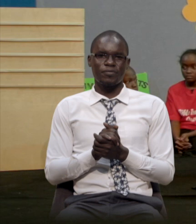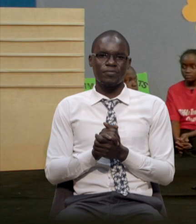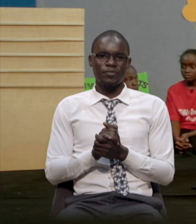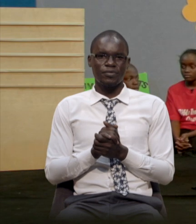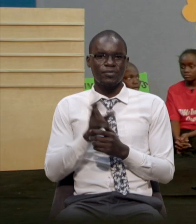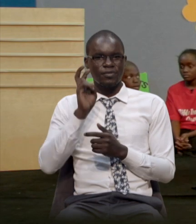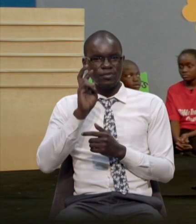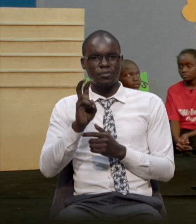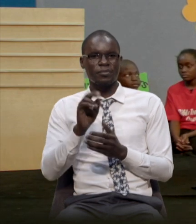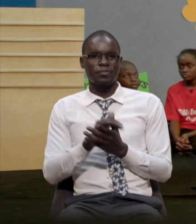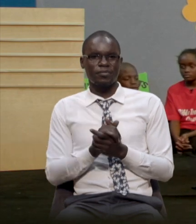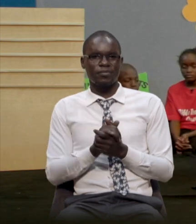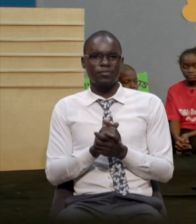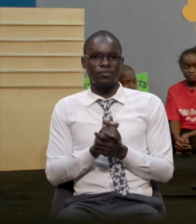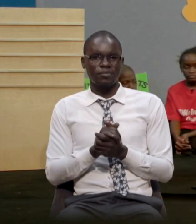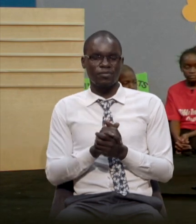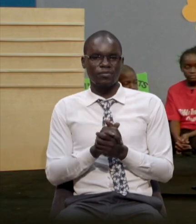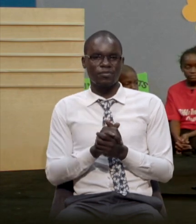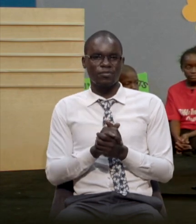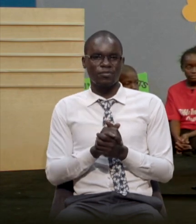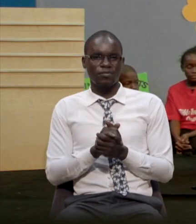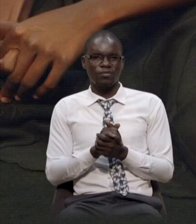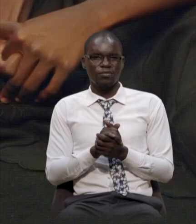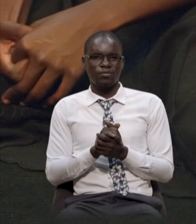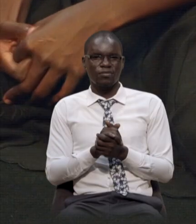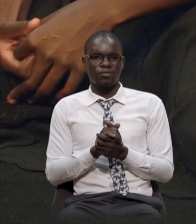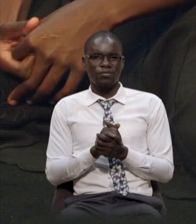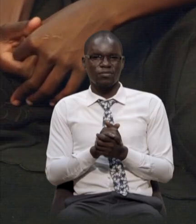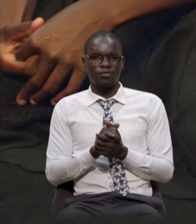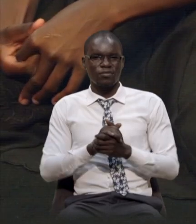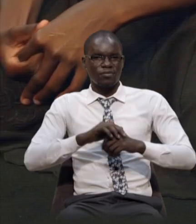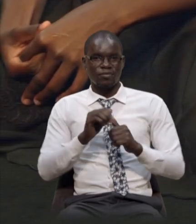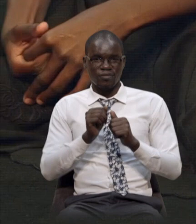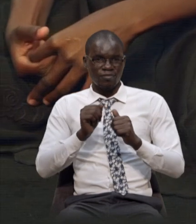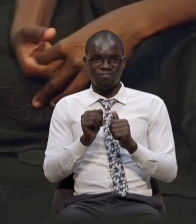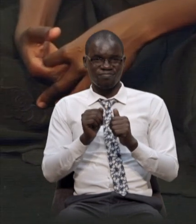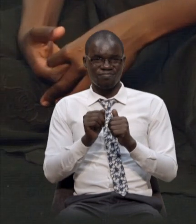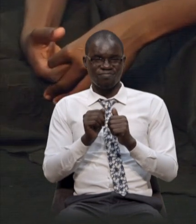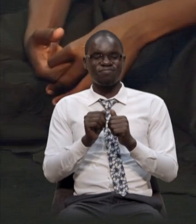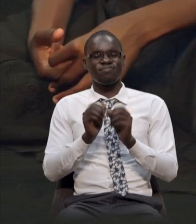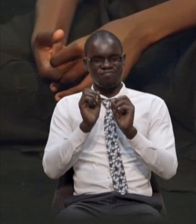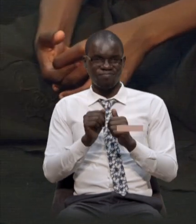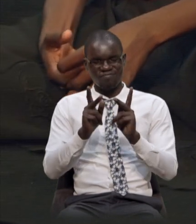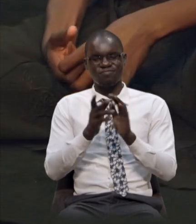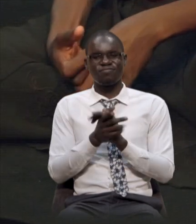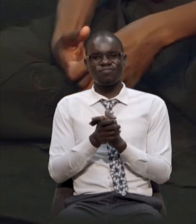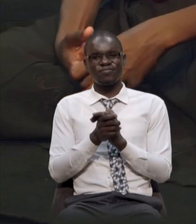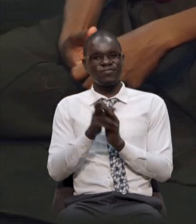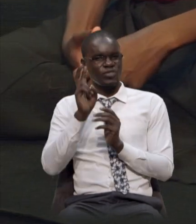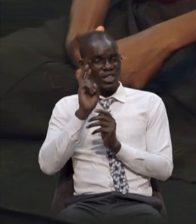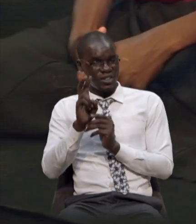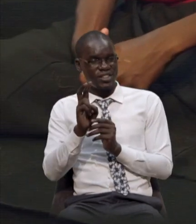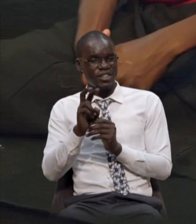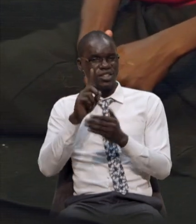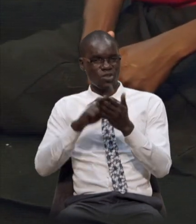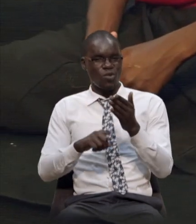we see what treasure God has for us? Are you excited for our next treasure? Yes. And let's see the